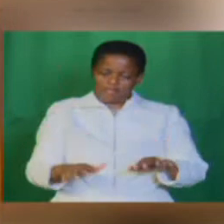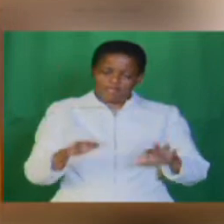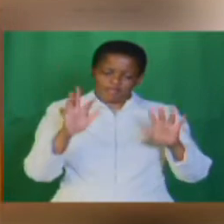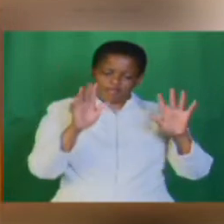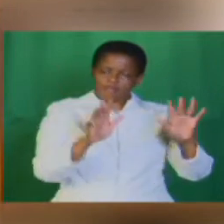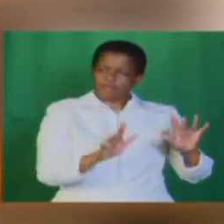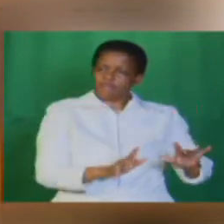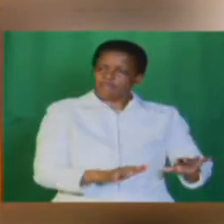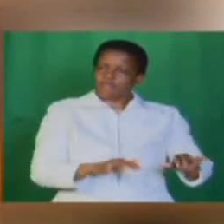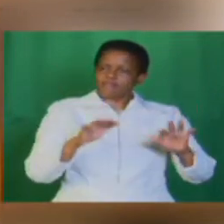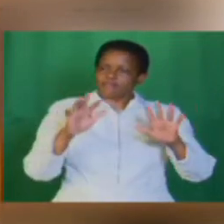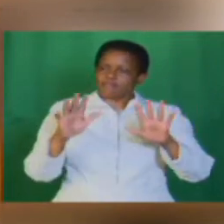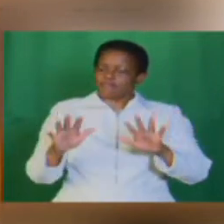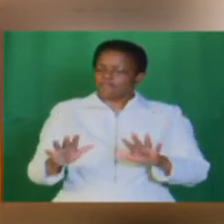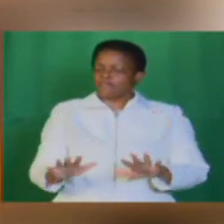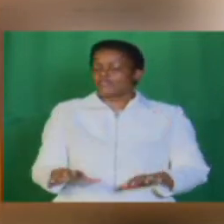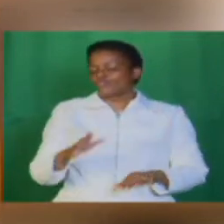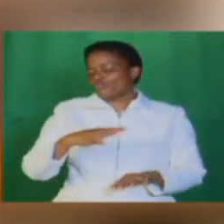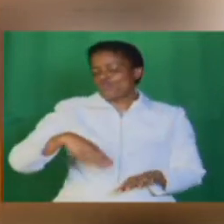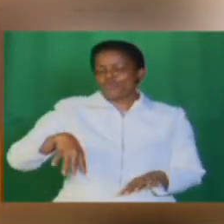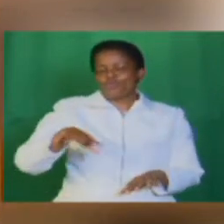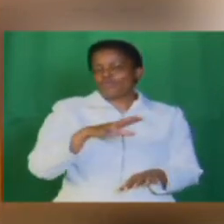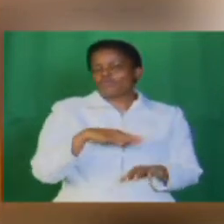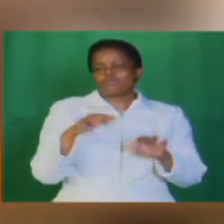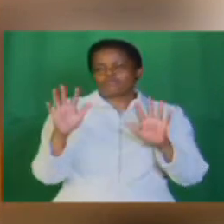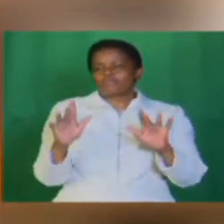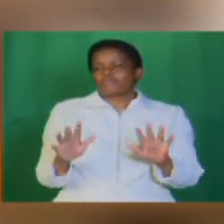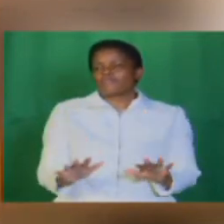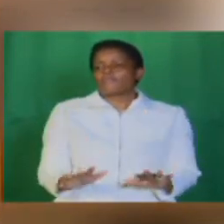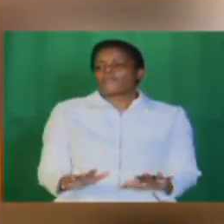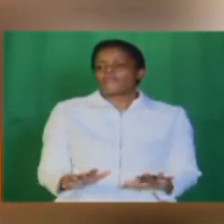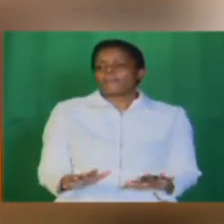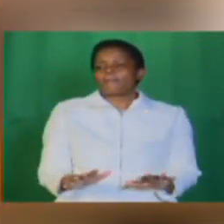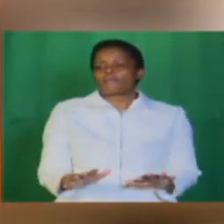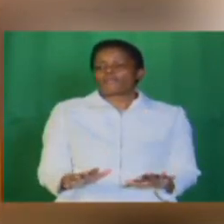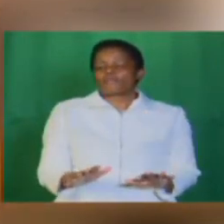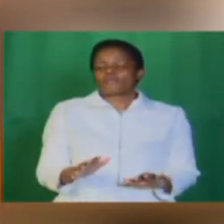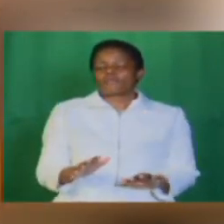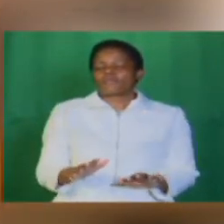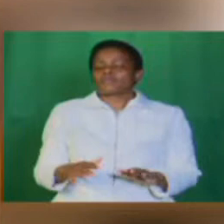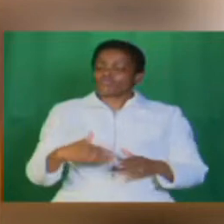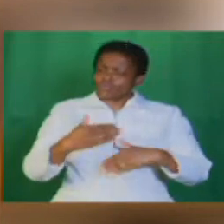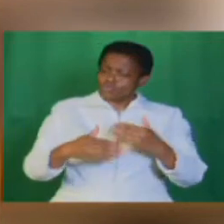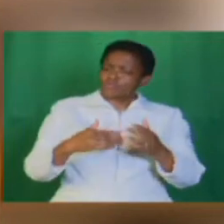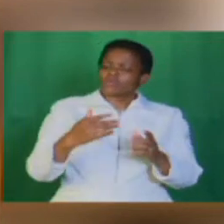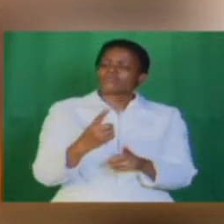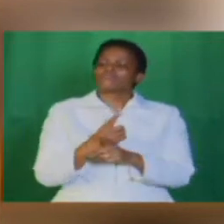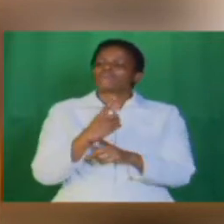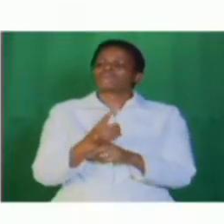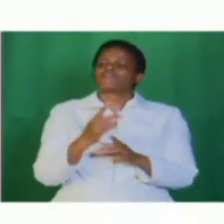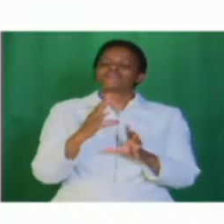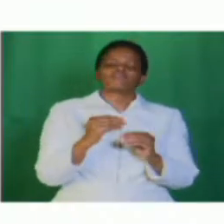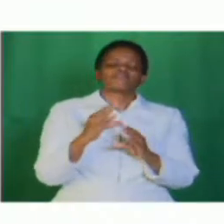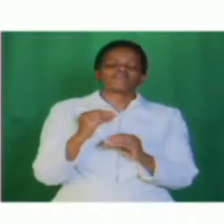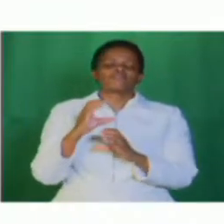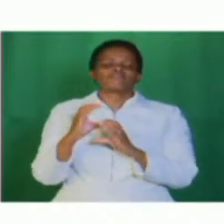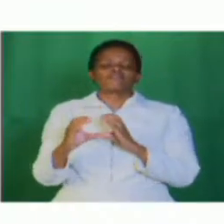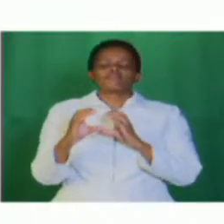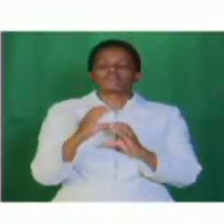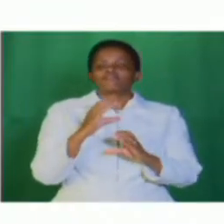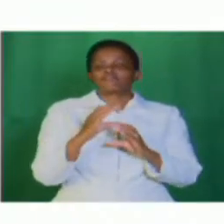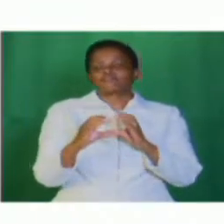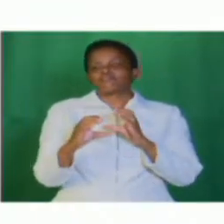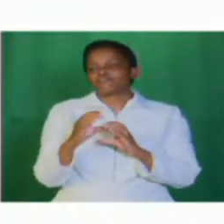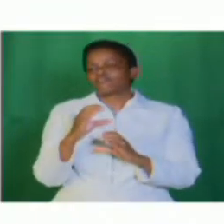He lifted his hands and blessed them. While he was still speaking, blessing them, he parted